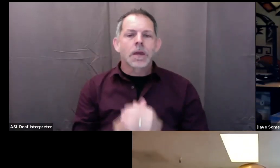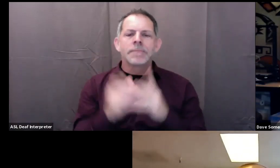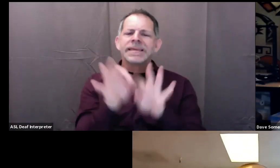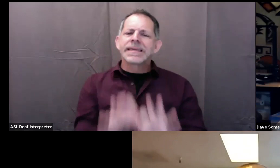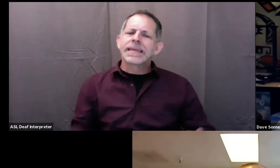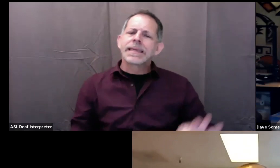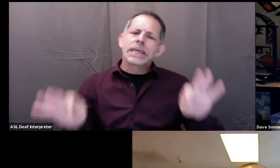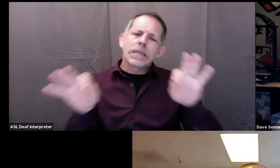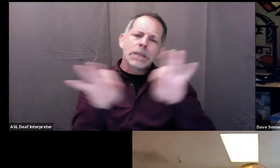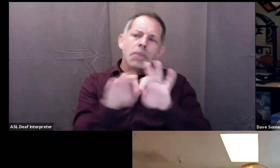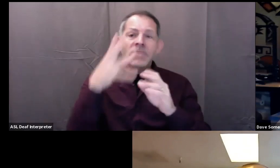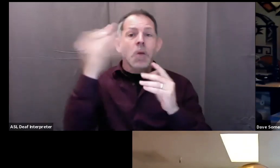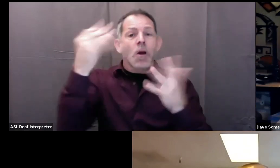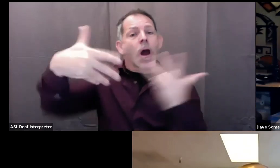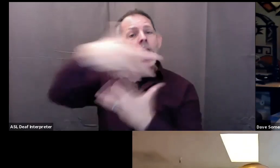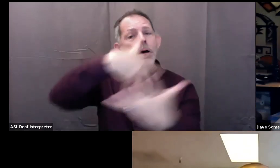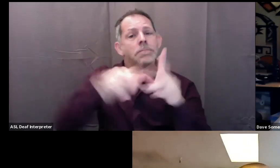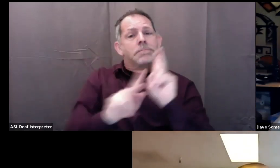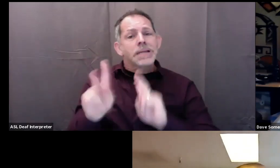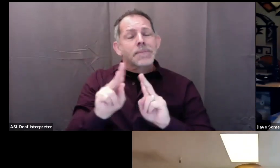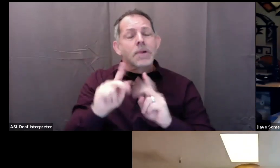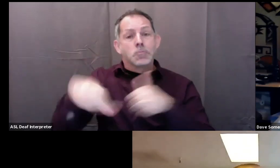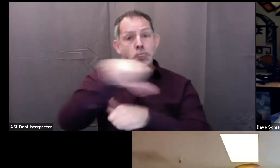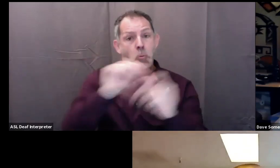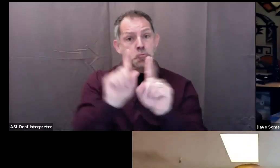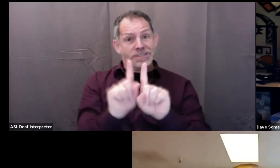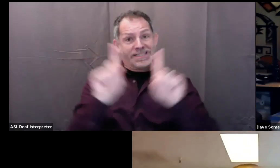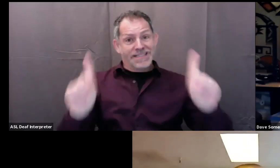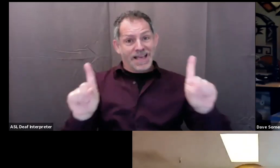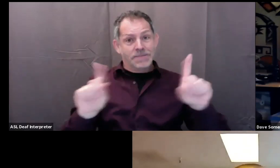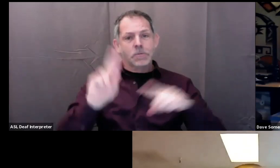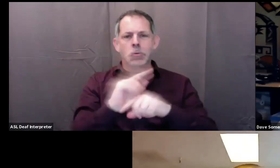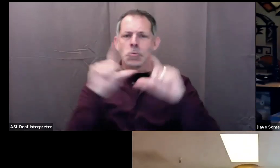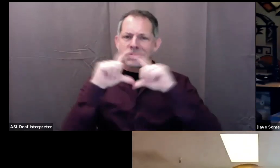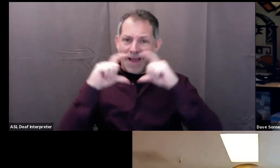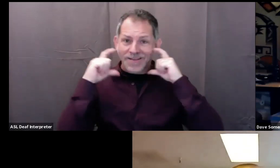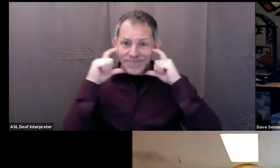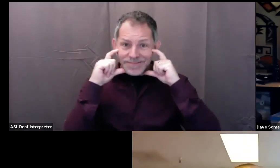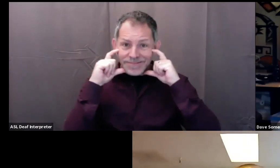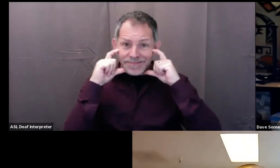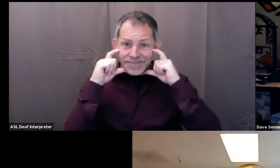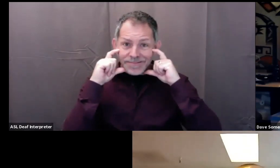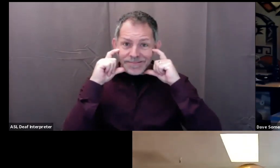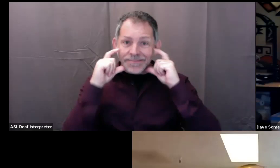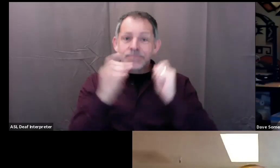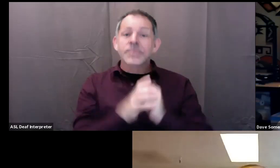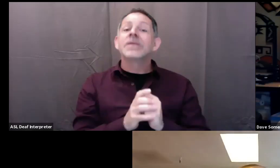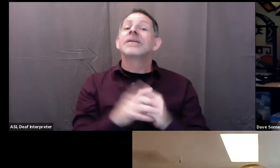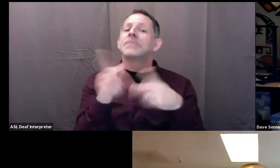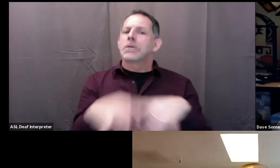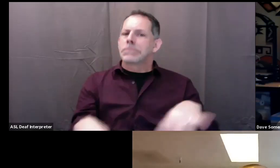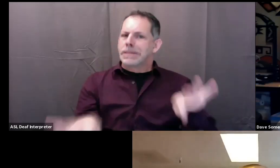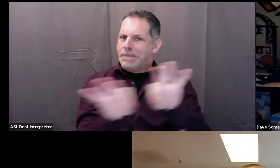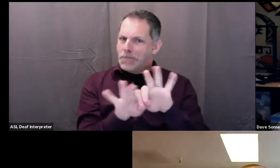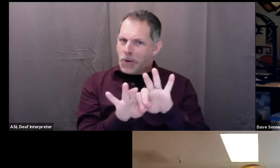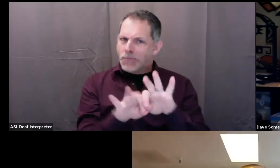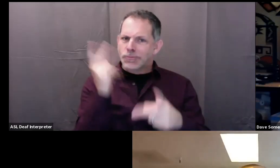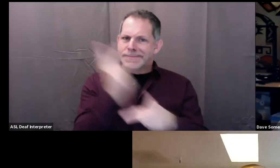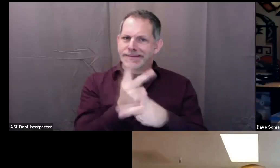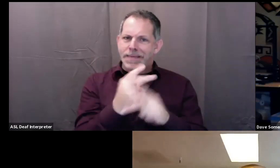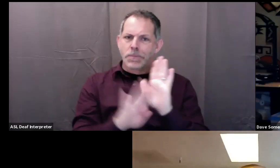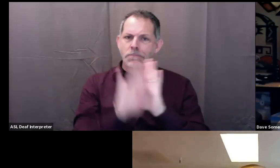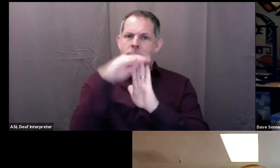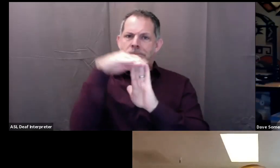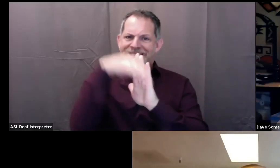it helps. Please maintain your distance. And with face coverings, when you wear a face covering, it shows that you